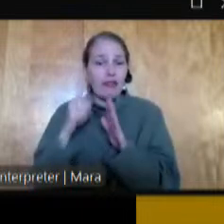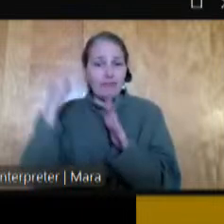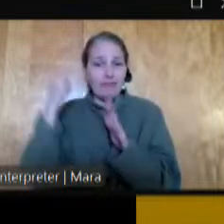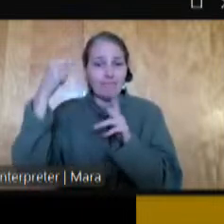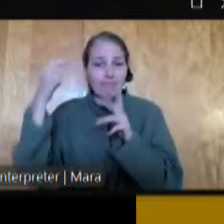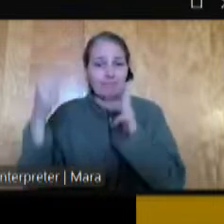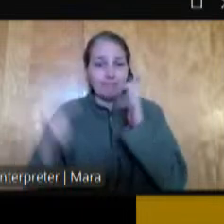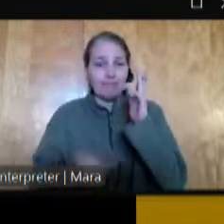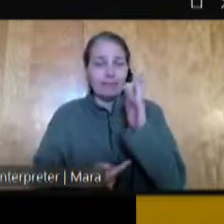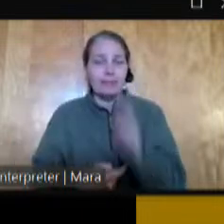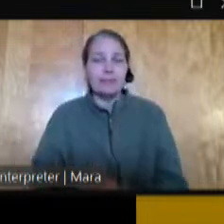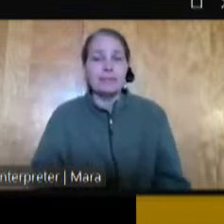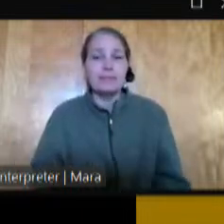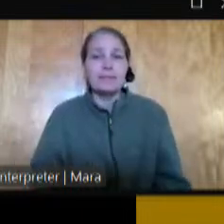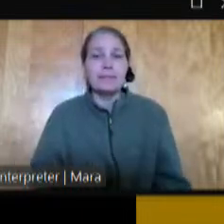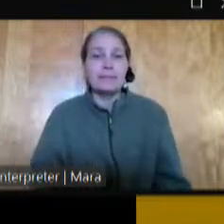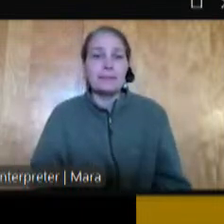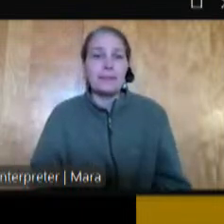please.